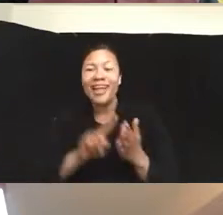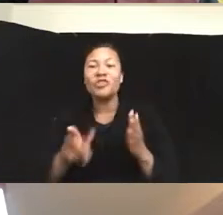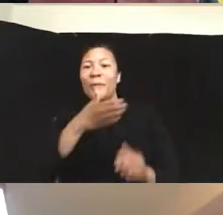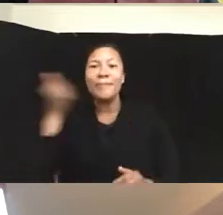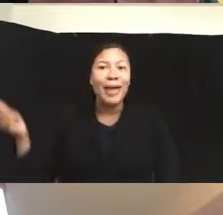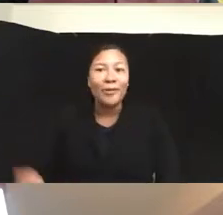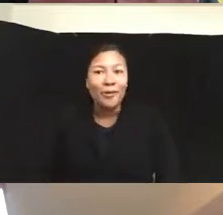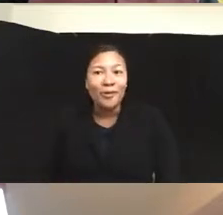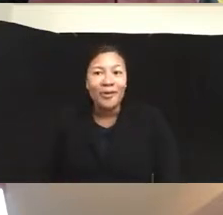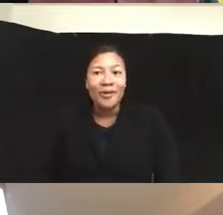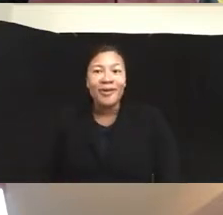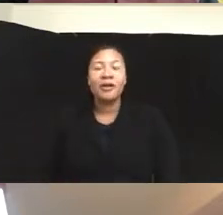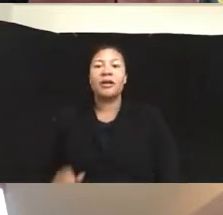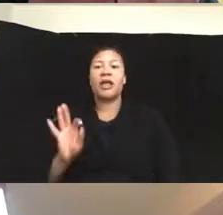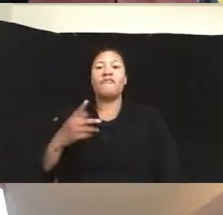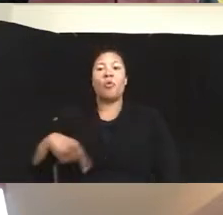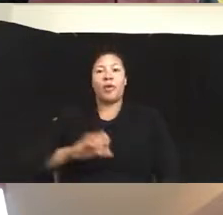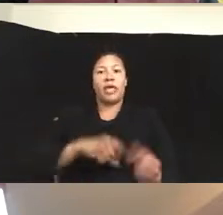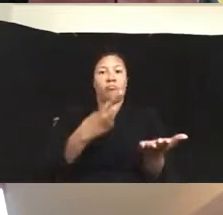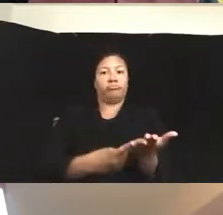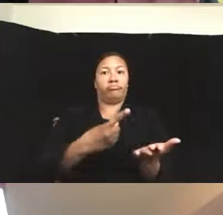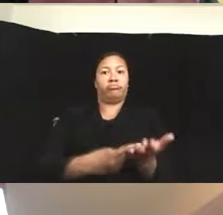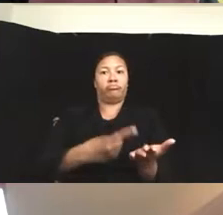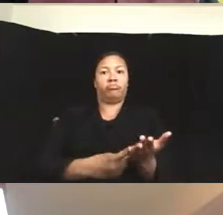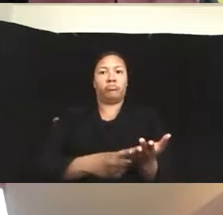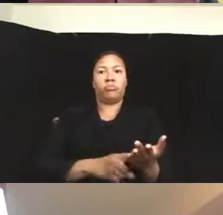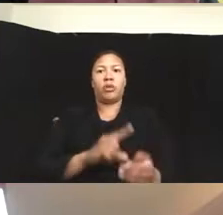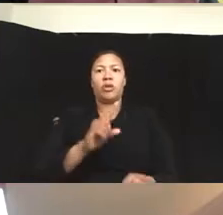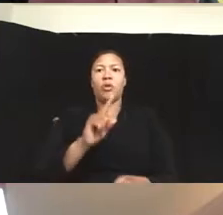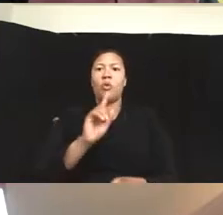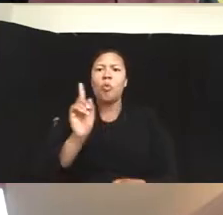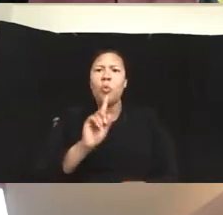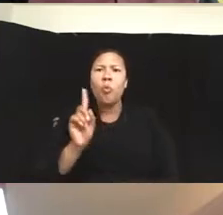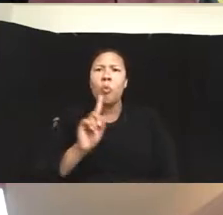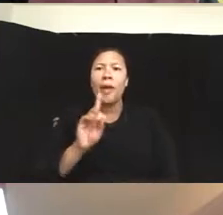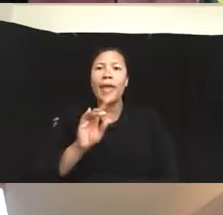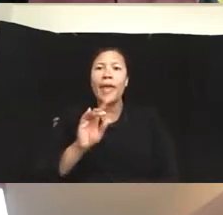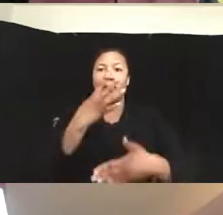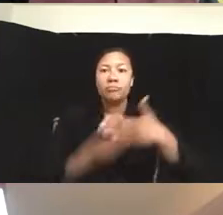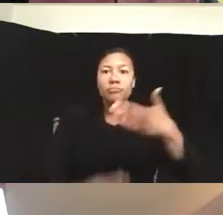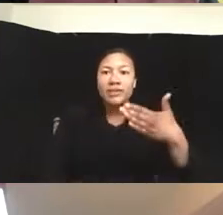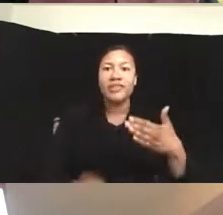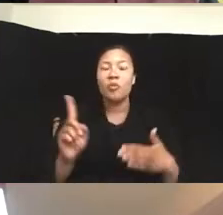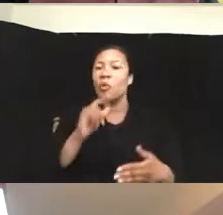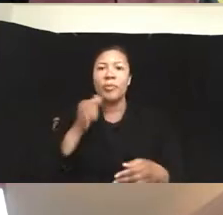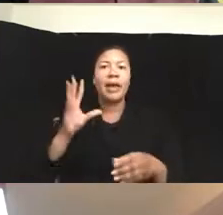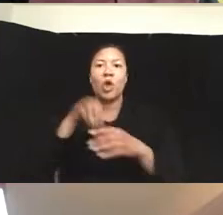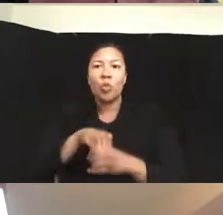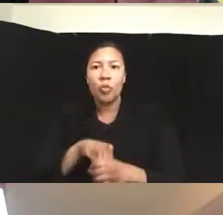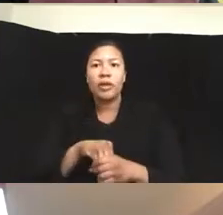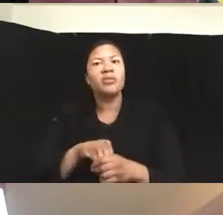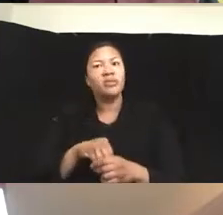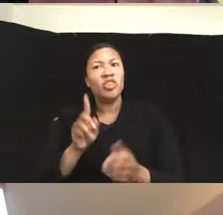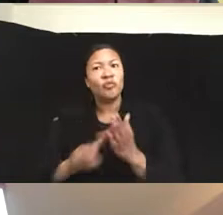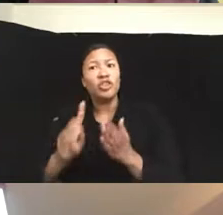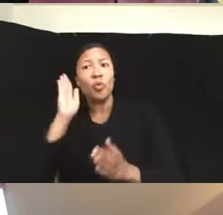are able to talk about where it does or doesn't include us. And so I mean, I think that my main advice